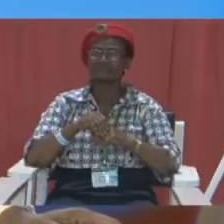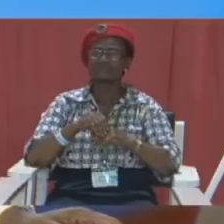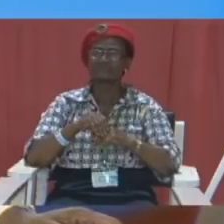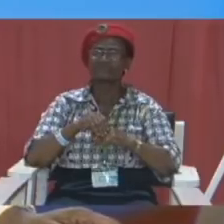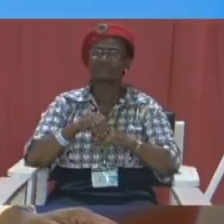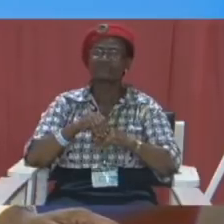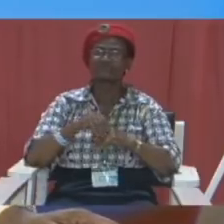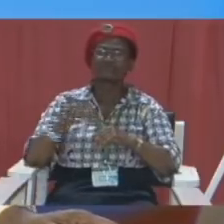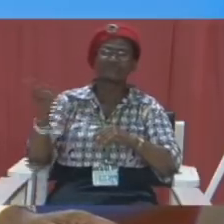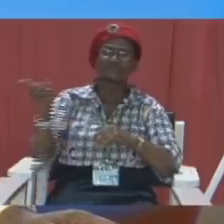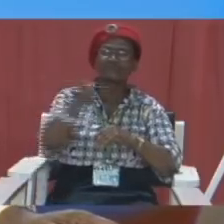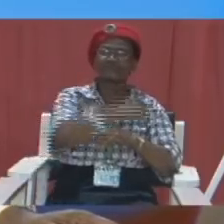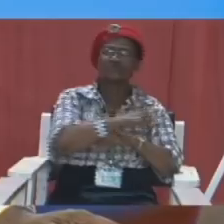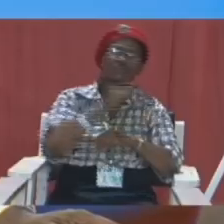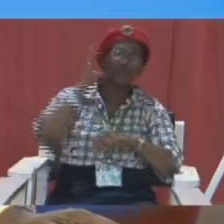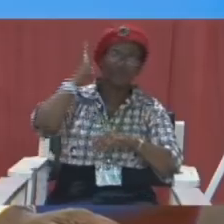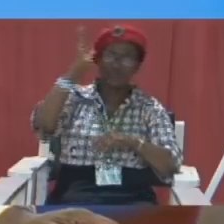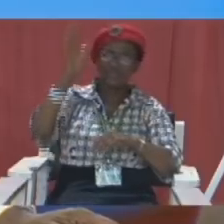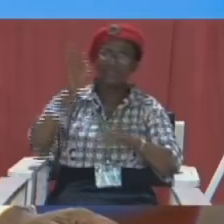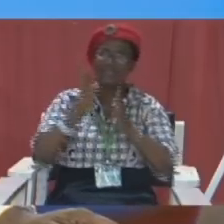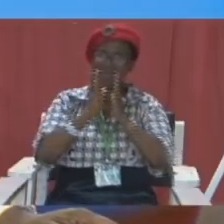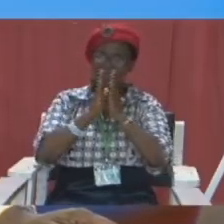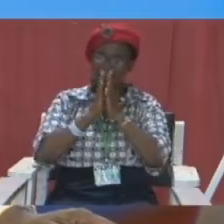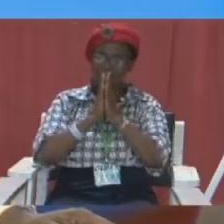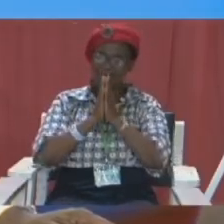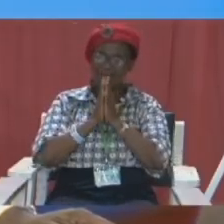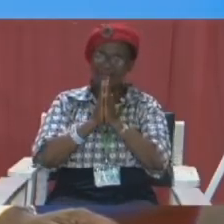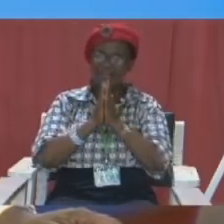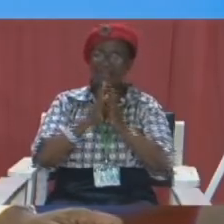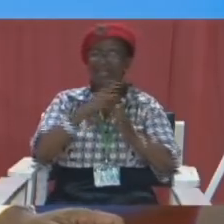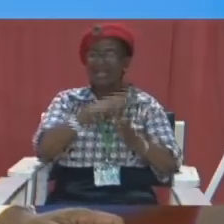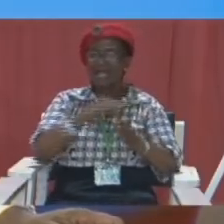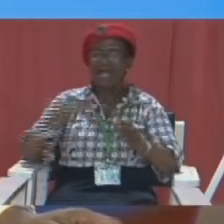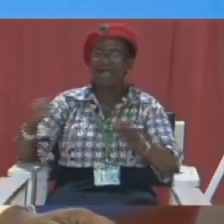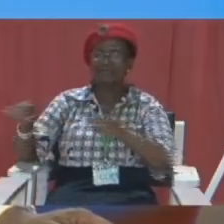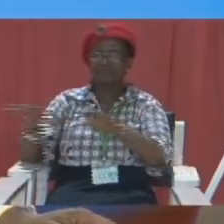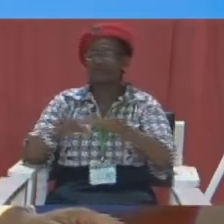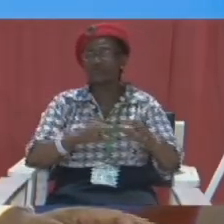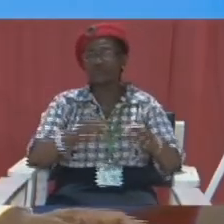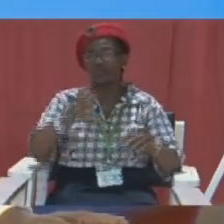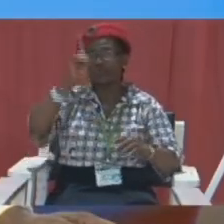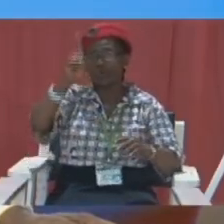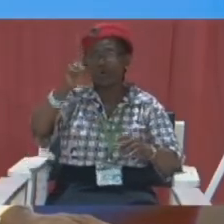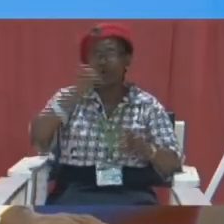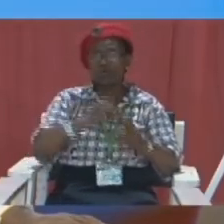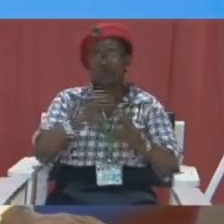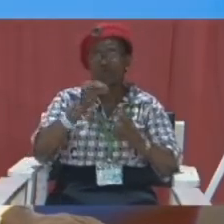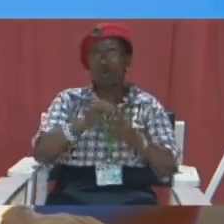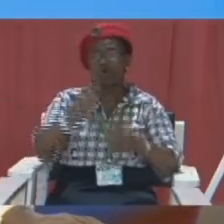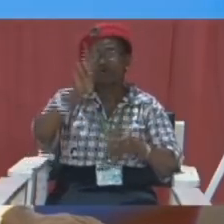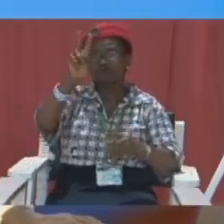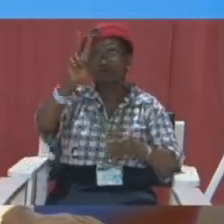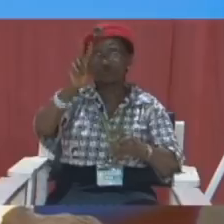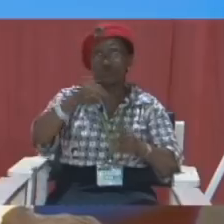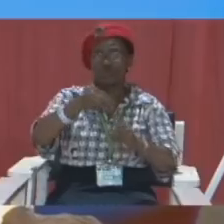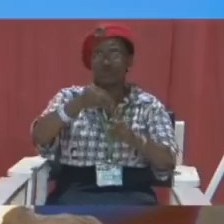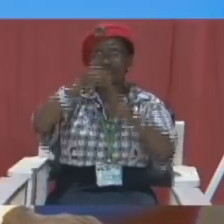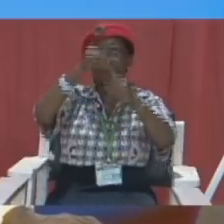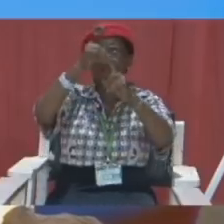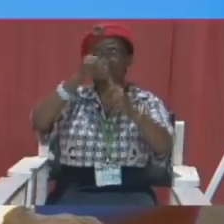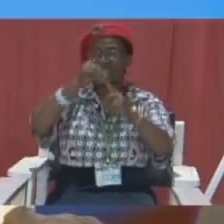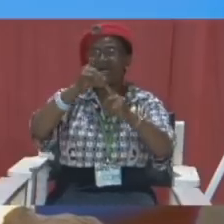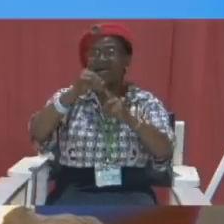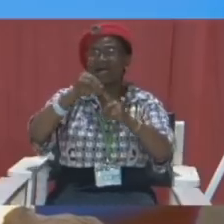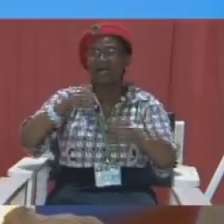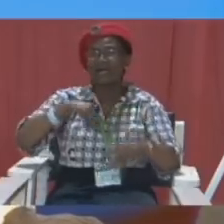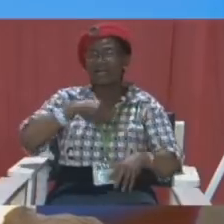to pray, there's going to be one or two special ministrations before we go. A o gbadura a si sise iranse bi eyo kan